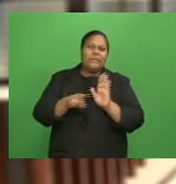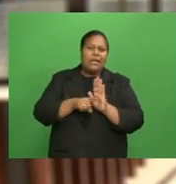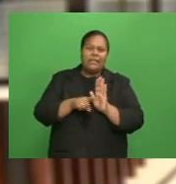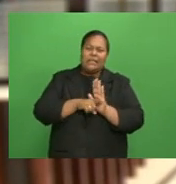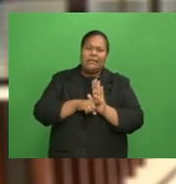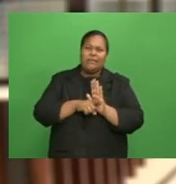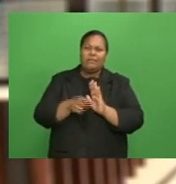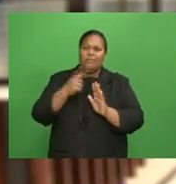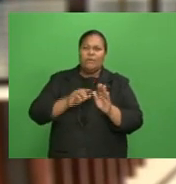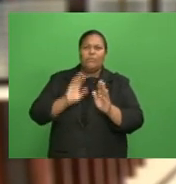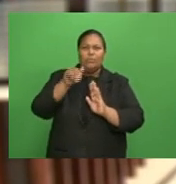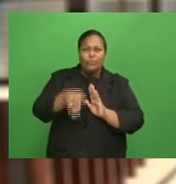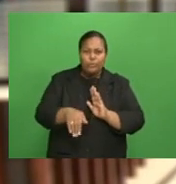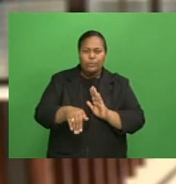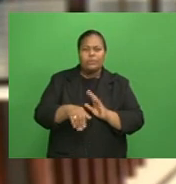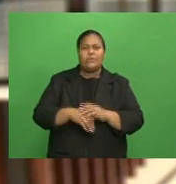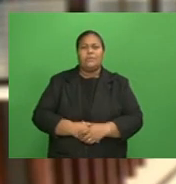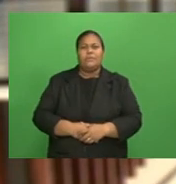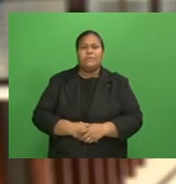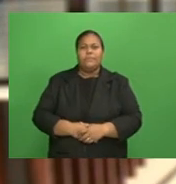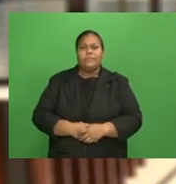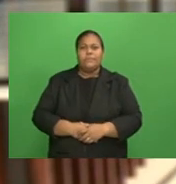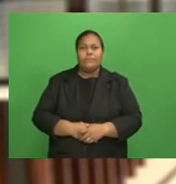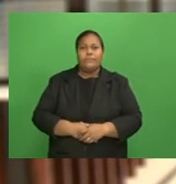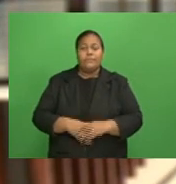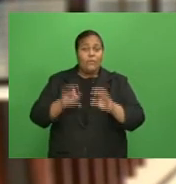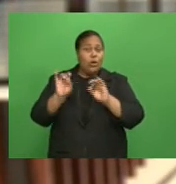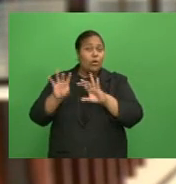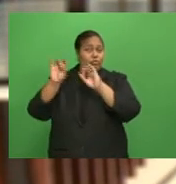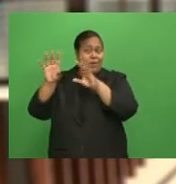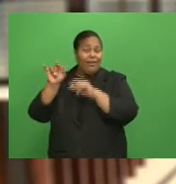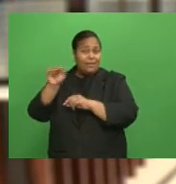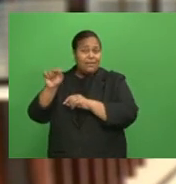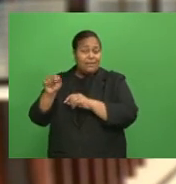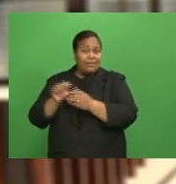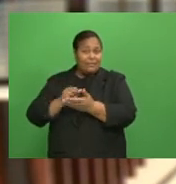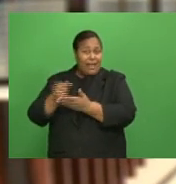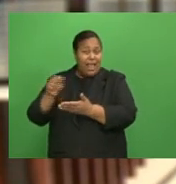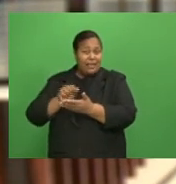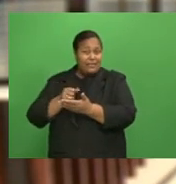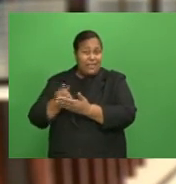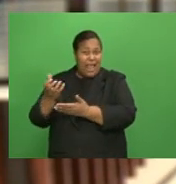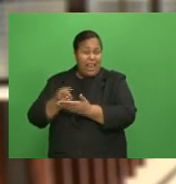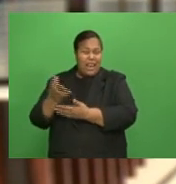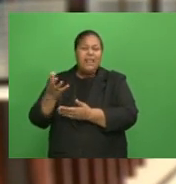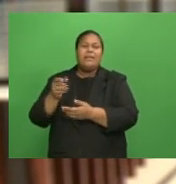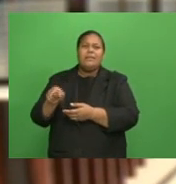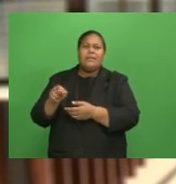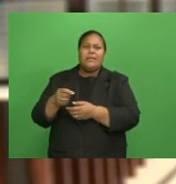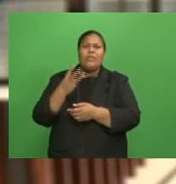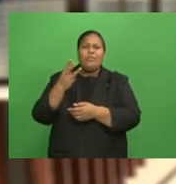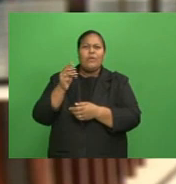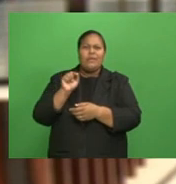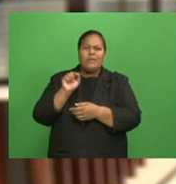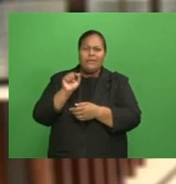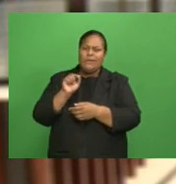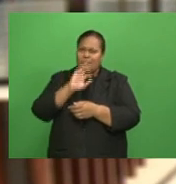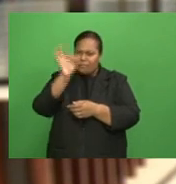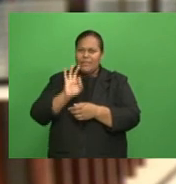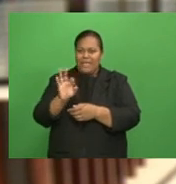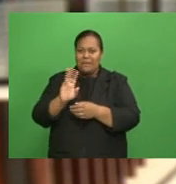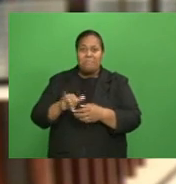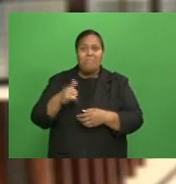Average dropping today. Meanwhile, Australian retail sales surged a record 16.3% in May